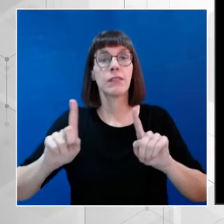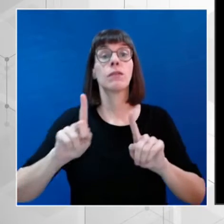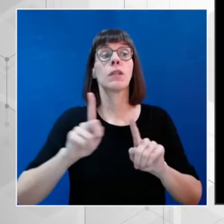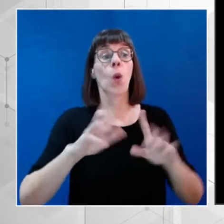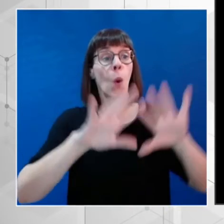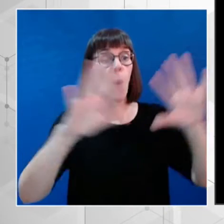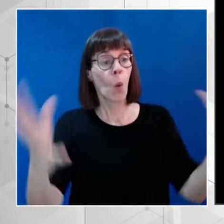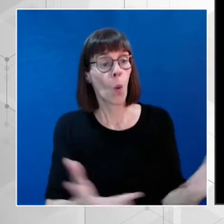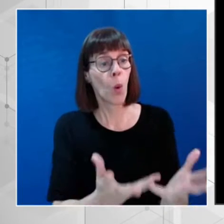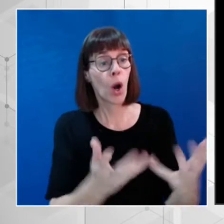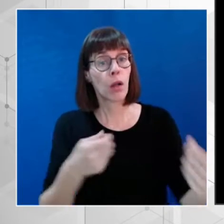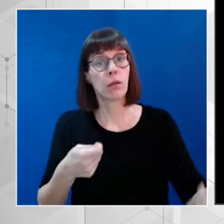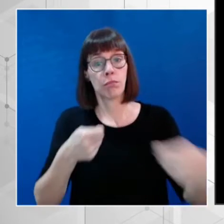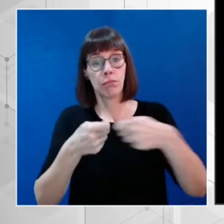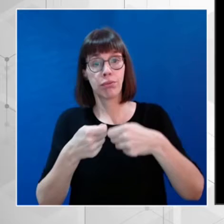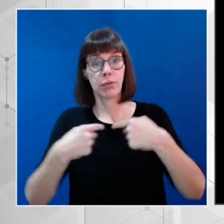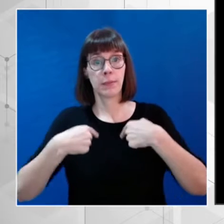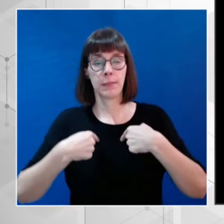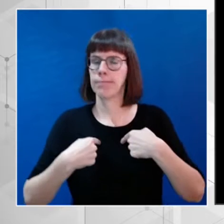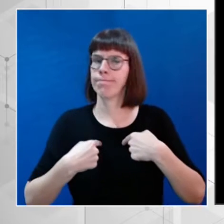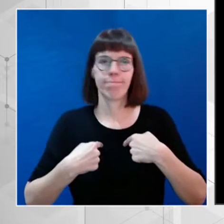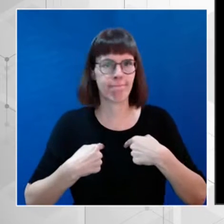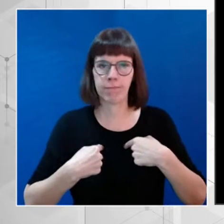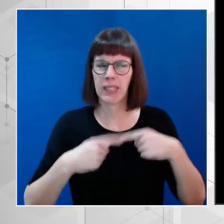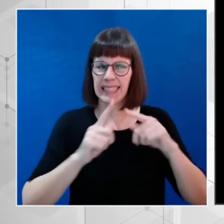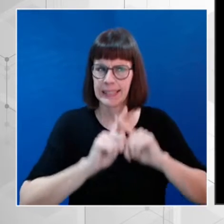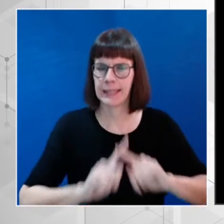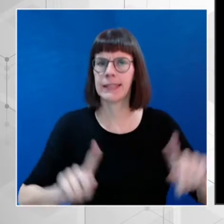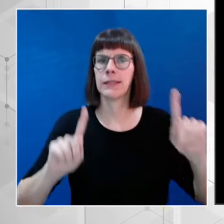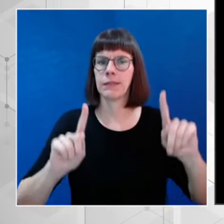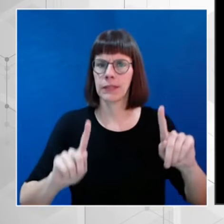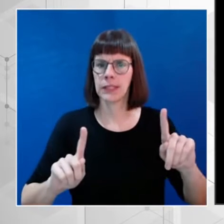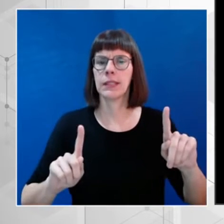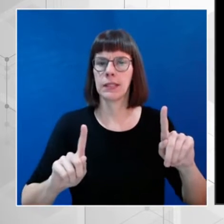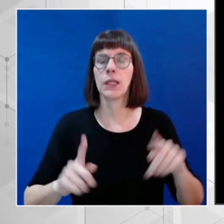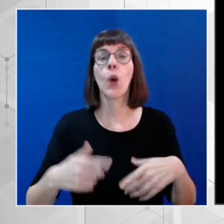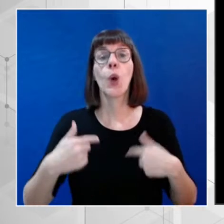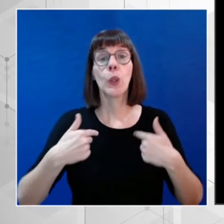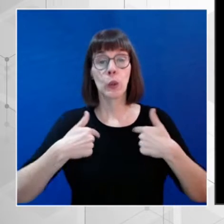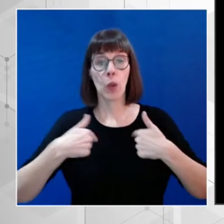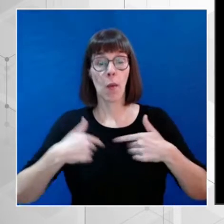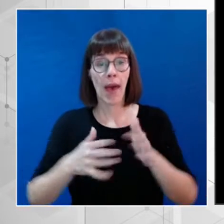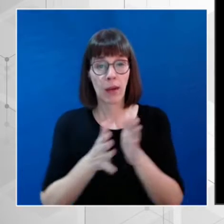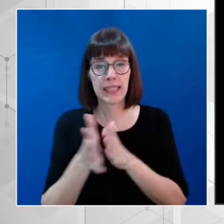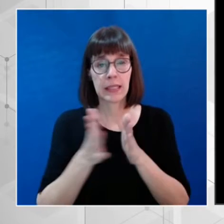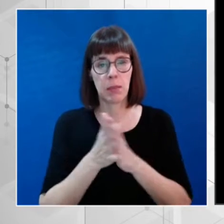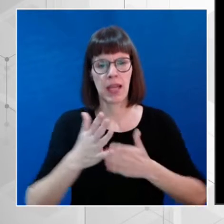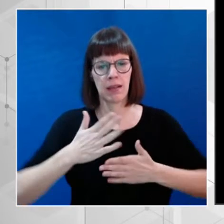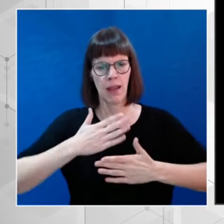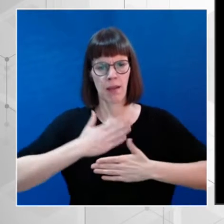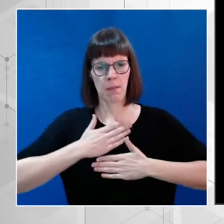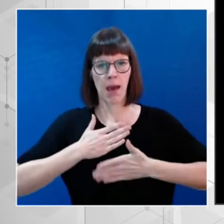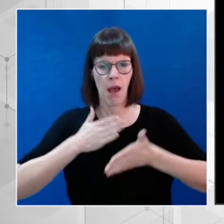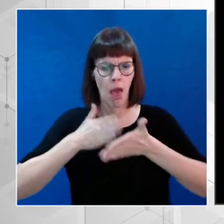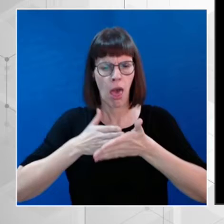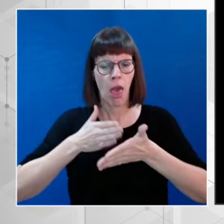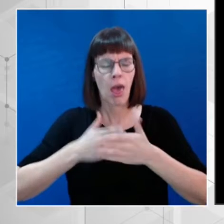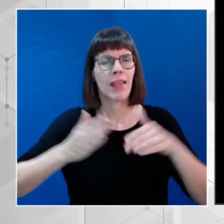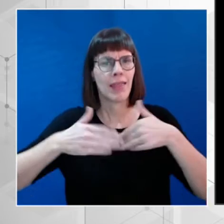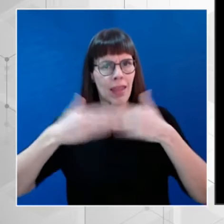who think different. So I can give really authentic insights about some of the challenges that we face on a daily